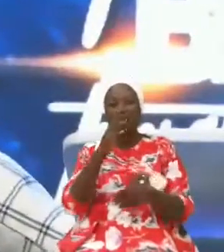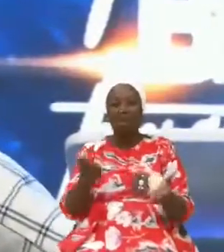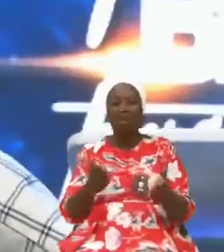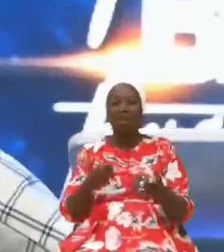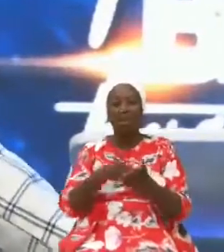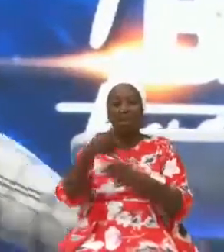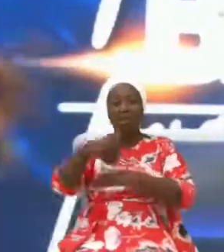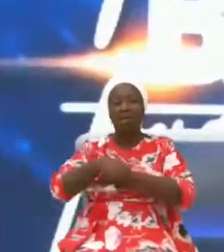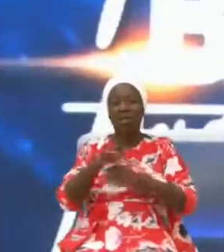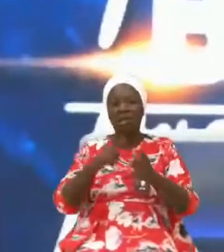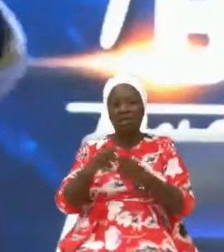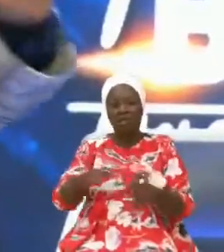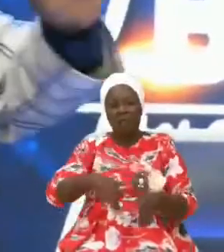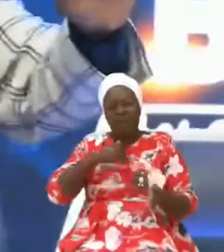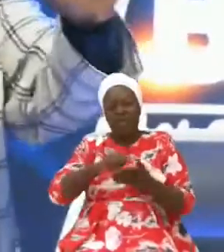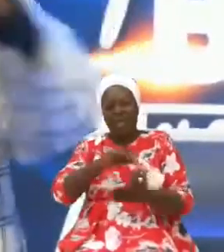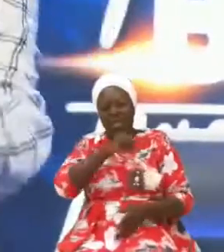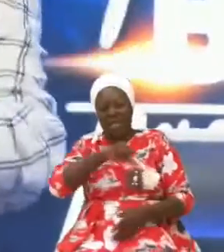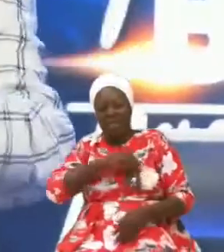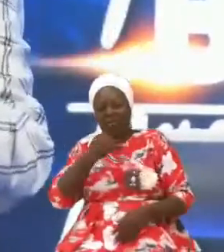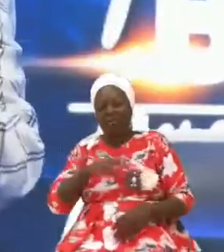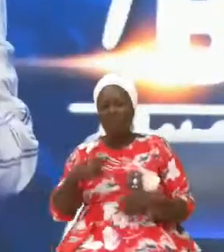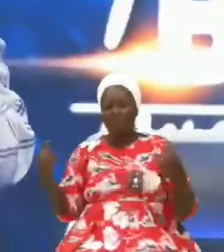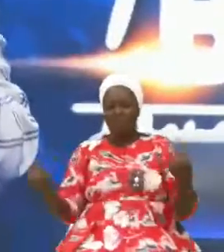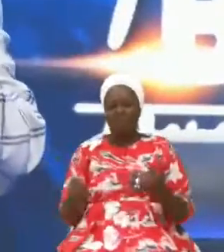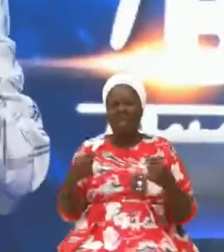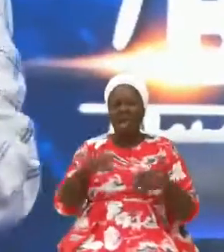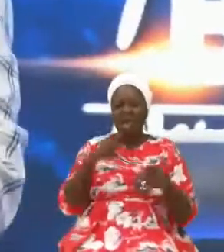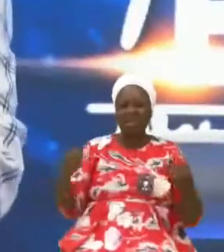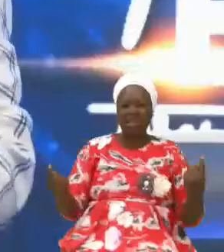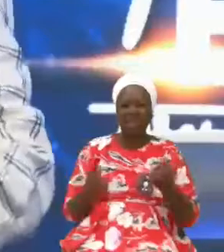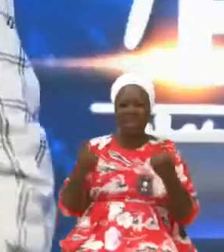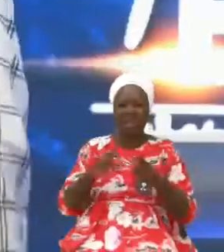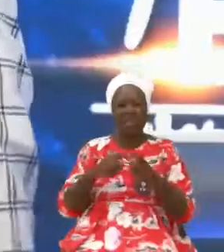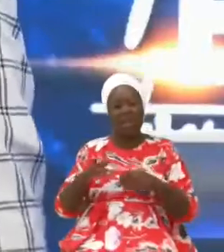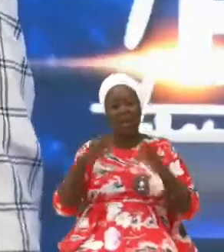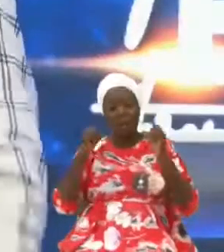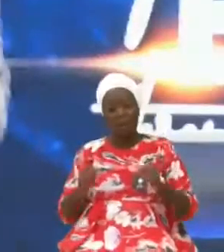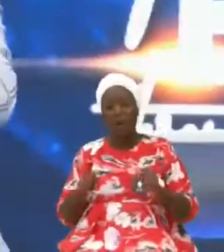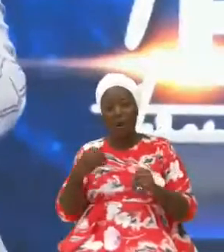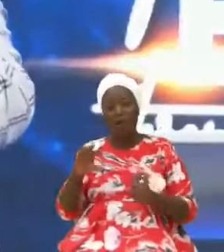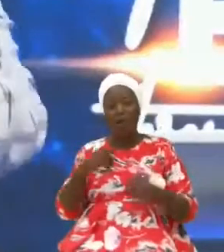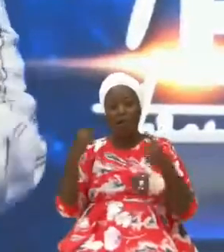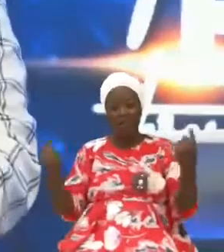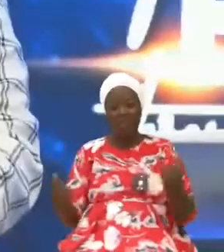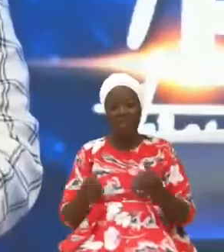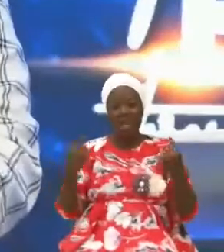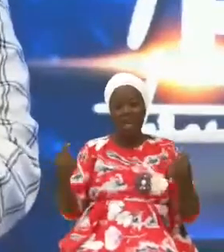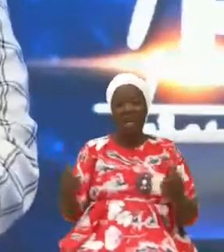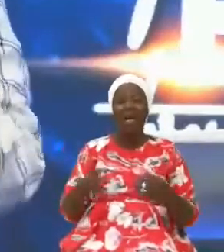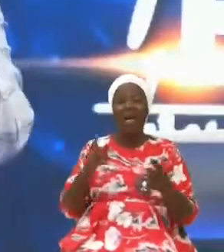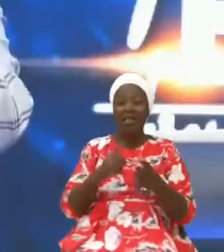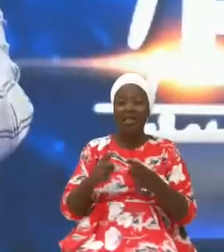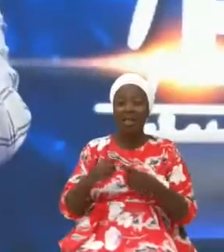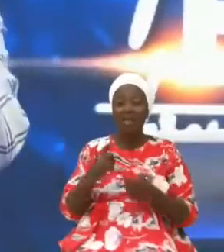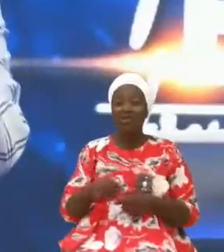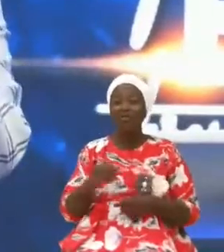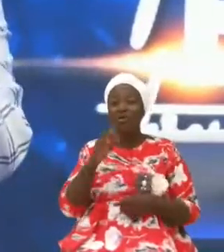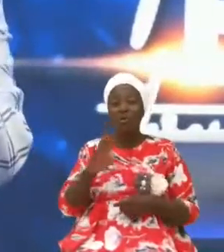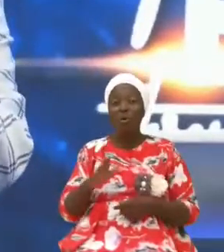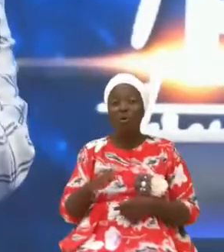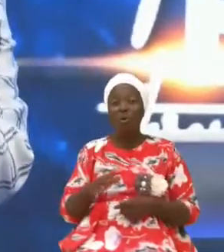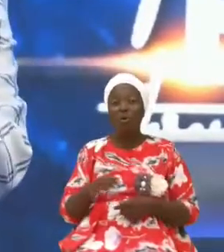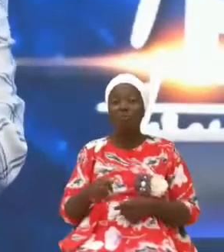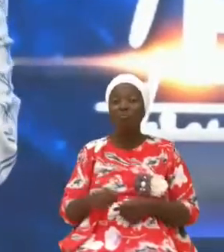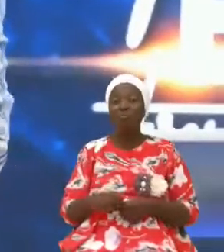save us sinners. As you are there tonight and you feel the guilt of your sin and the power of your sin and